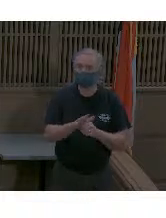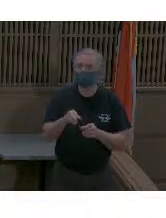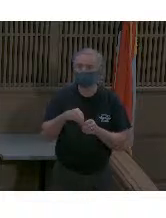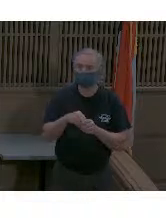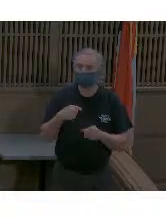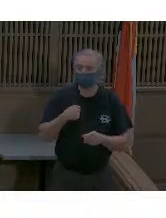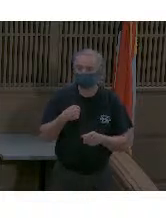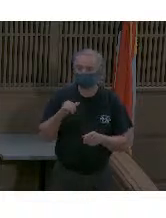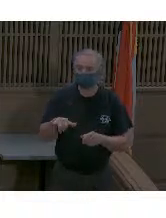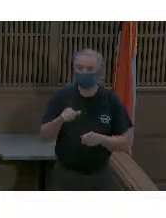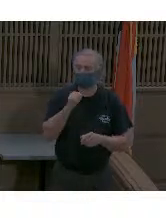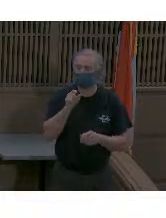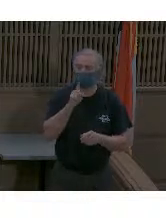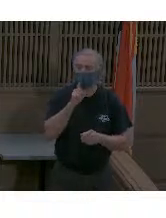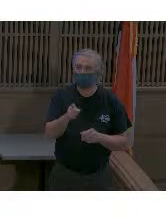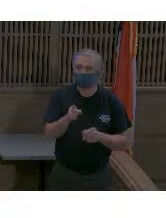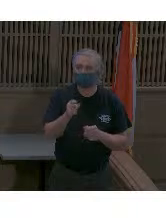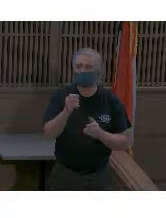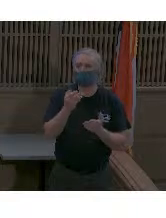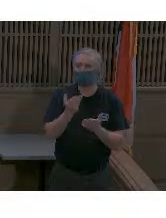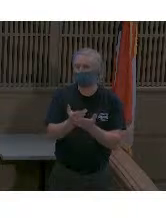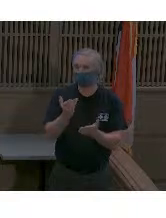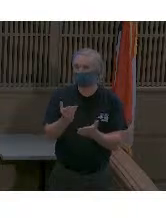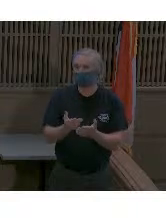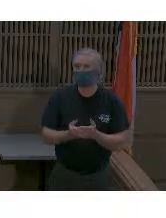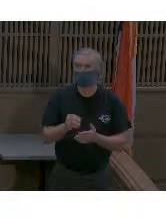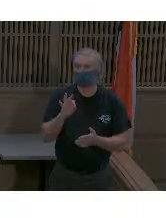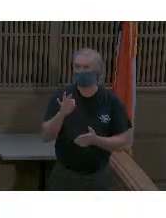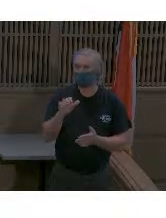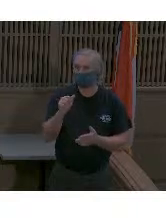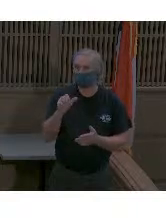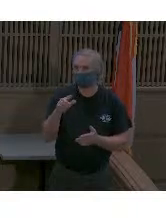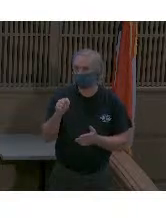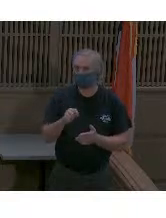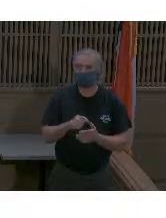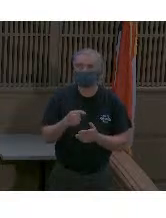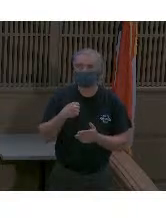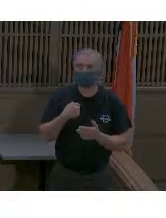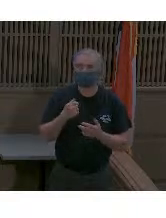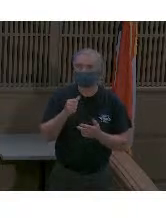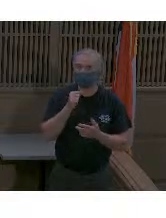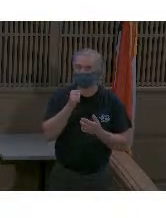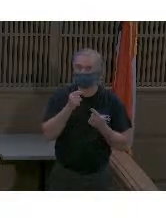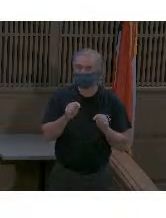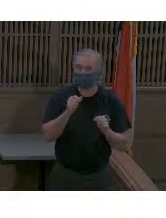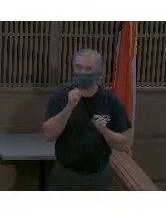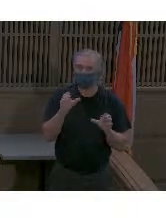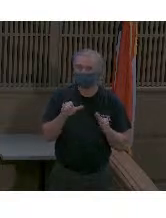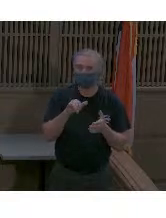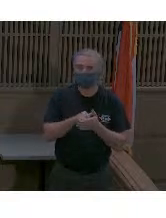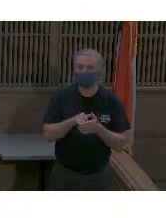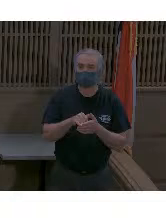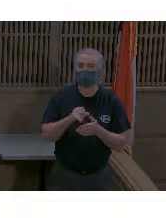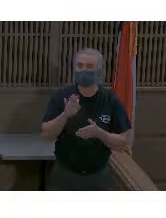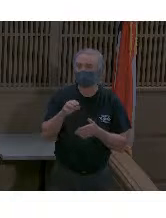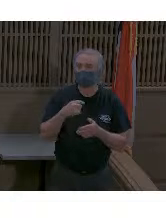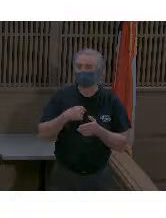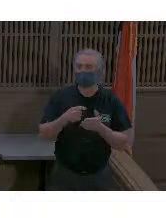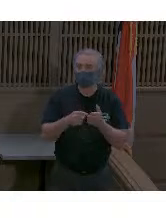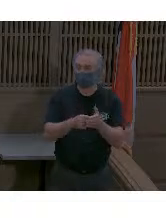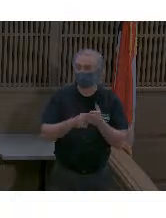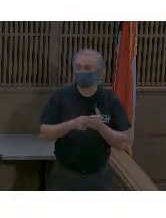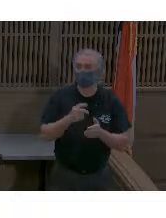not true fact. But I'm going to do whatever I possibly can to not get the virus. If it takes me wearing 2 masks, so be